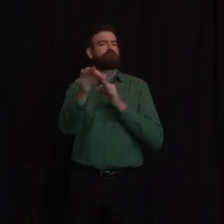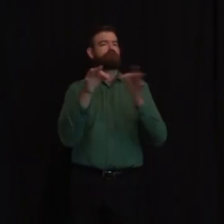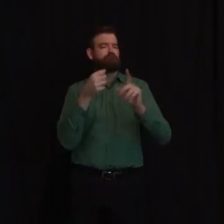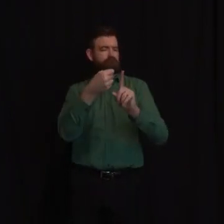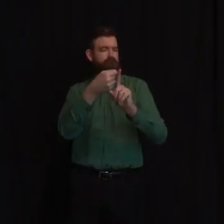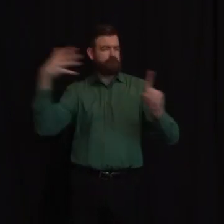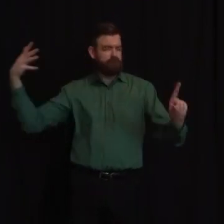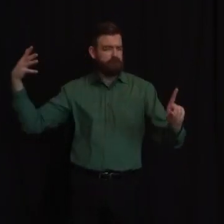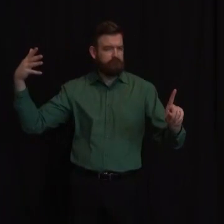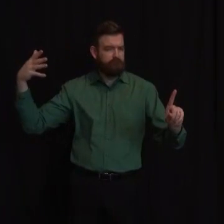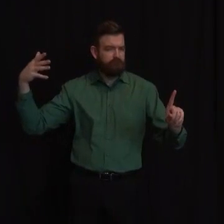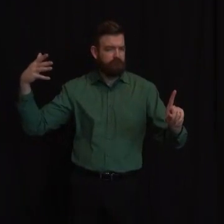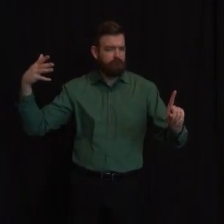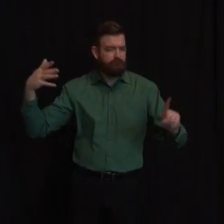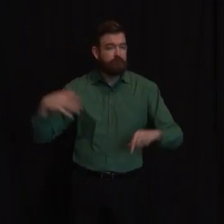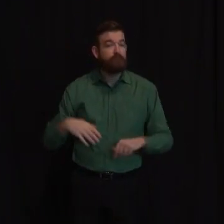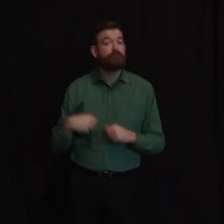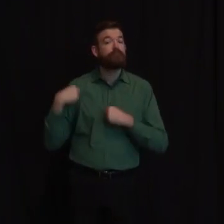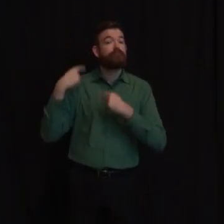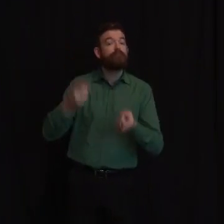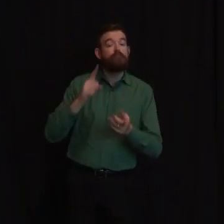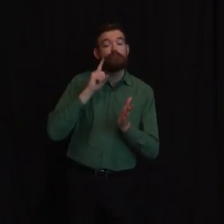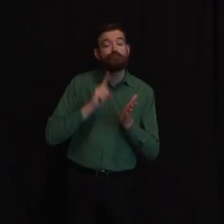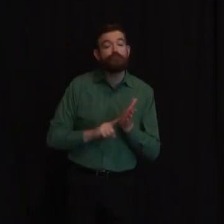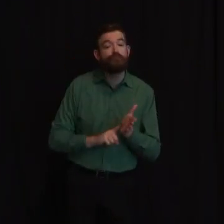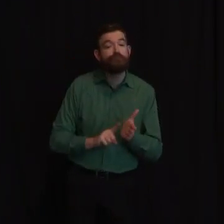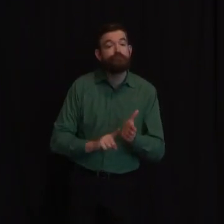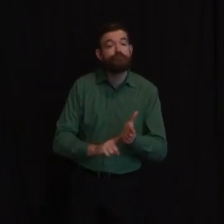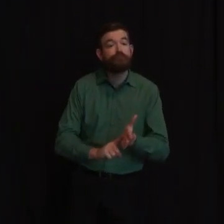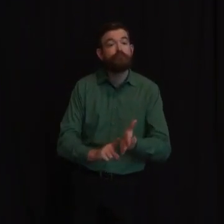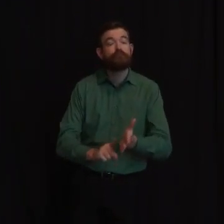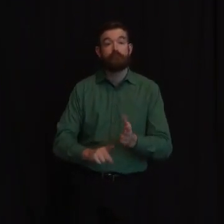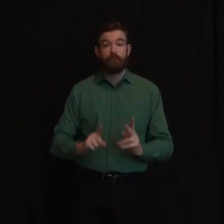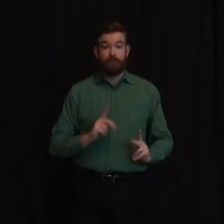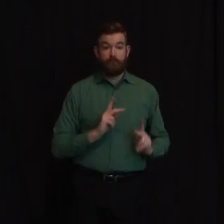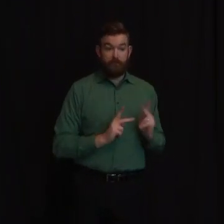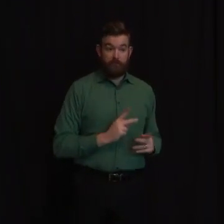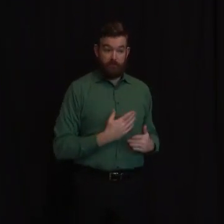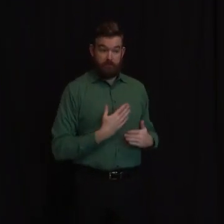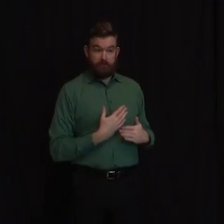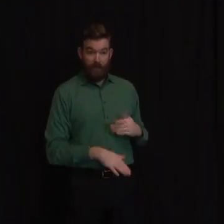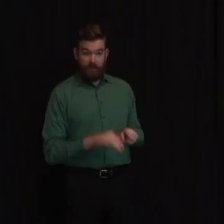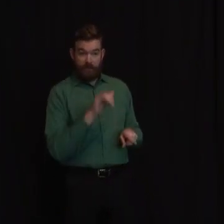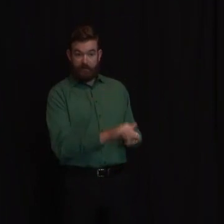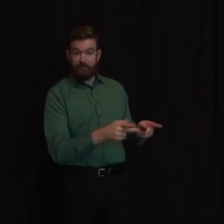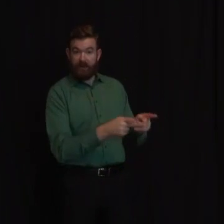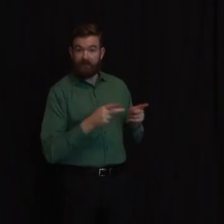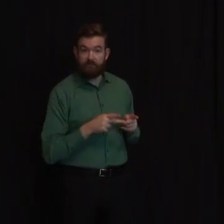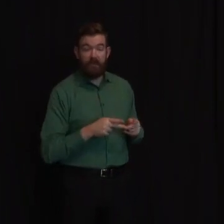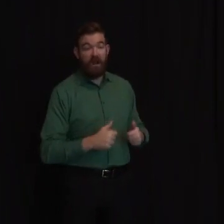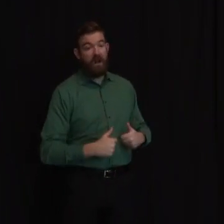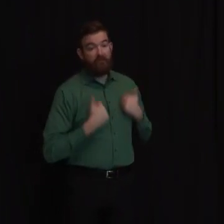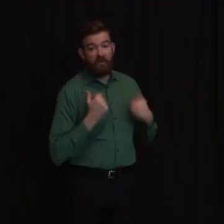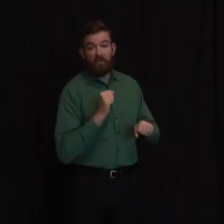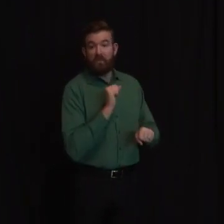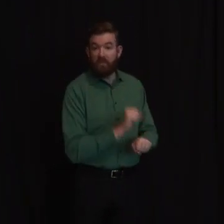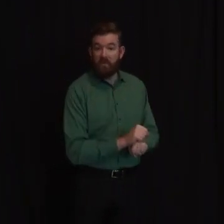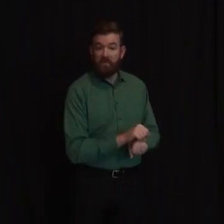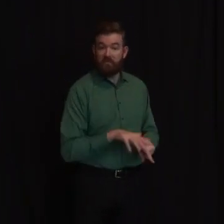have shown for years that the social conditions in which people are born, learn, live, work, and age affect their